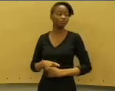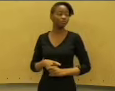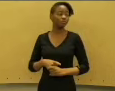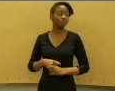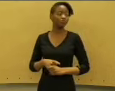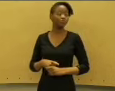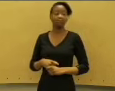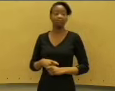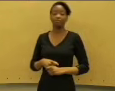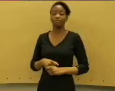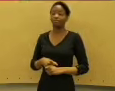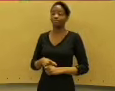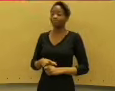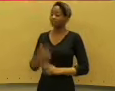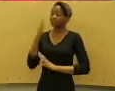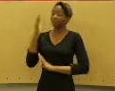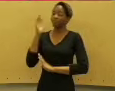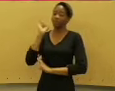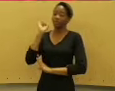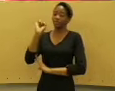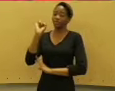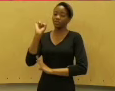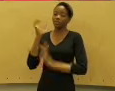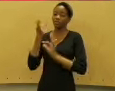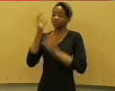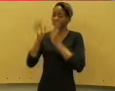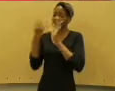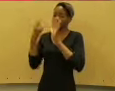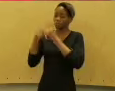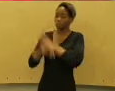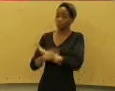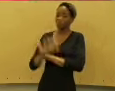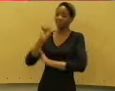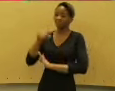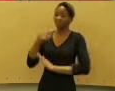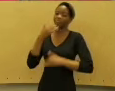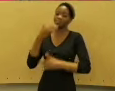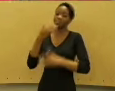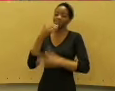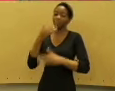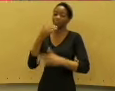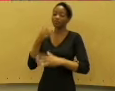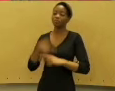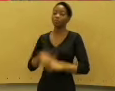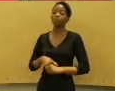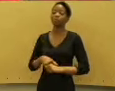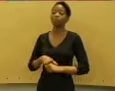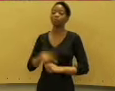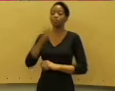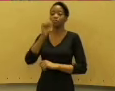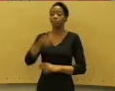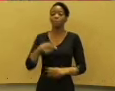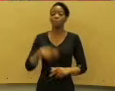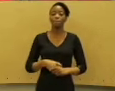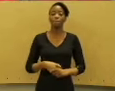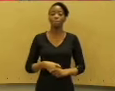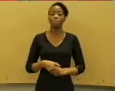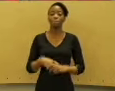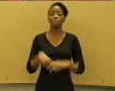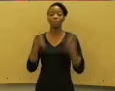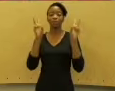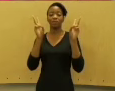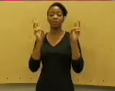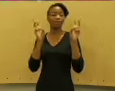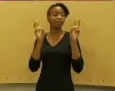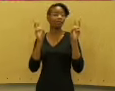was really informative. We appreciate the personalized aspects to the conversation as well. Themes of